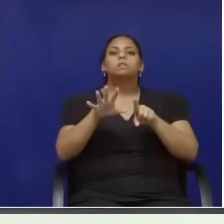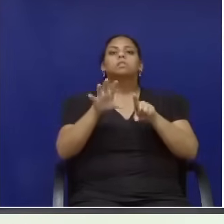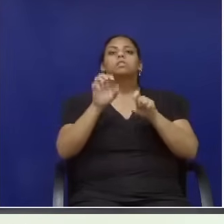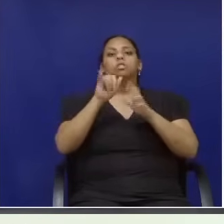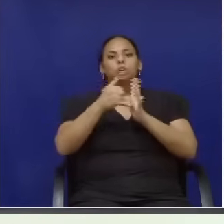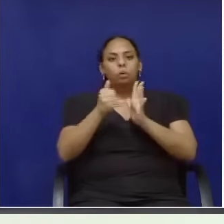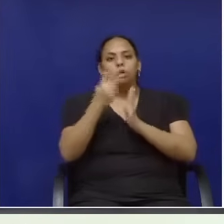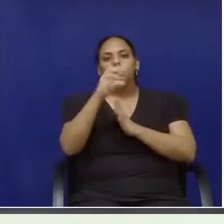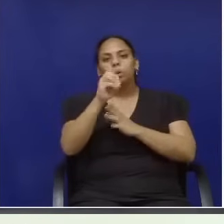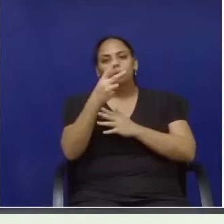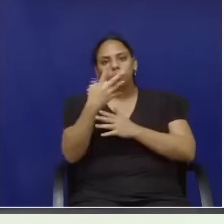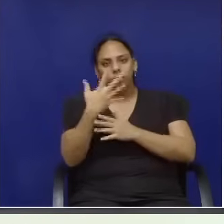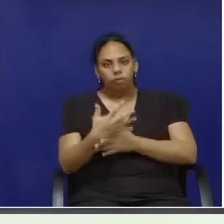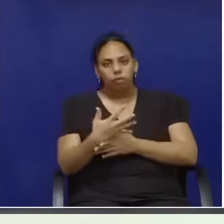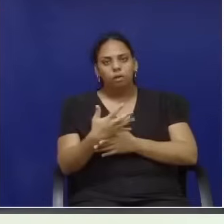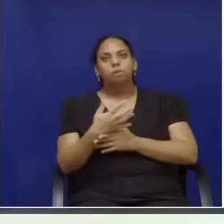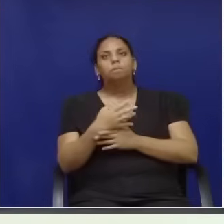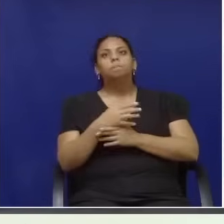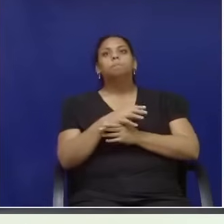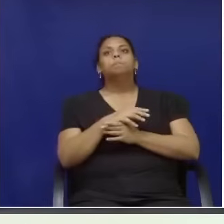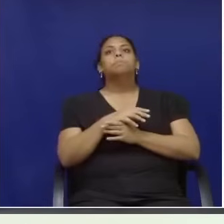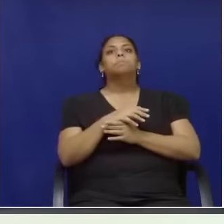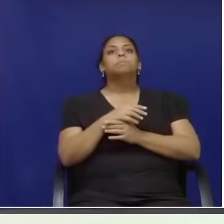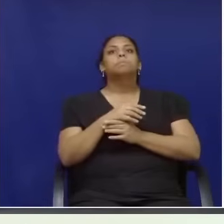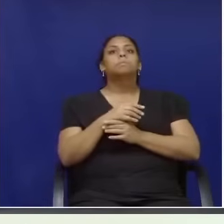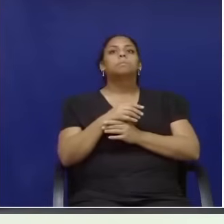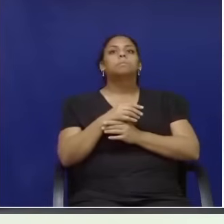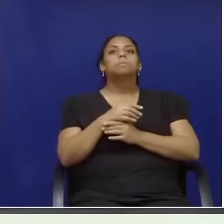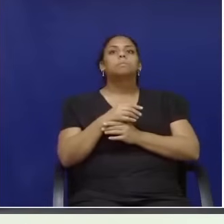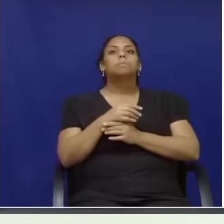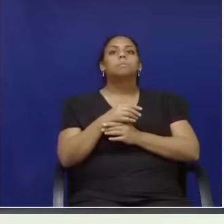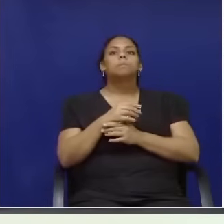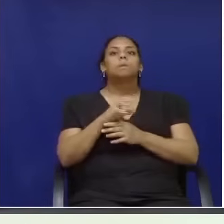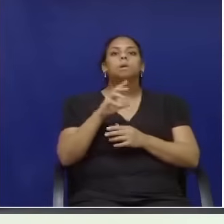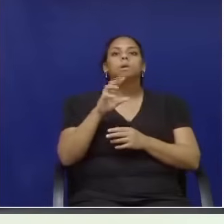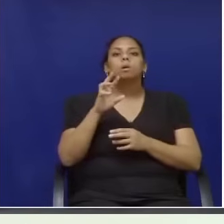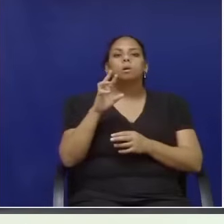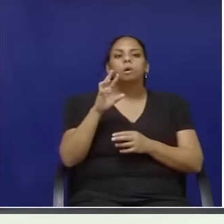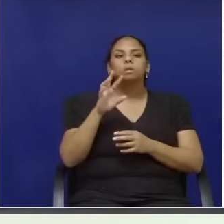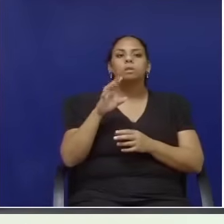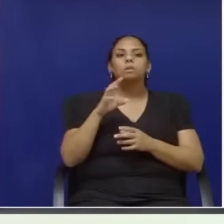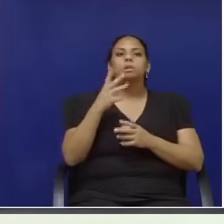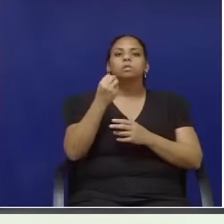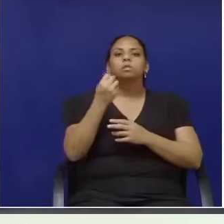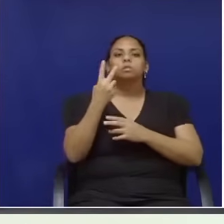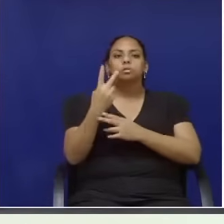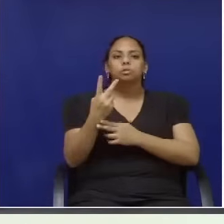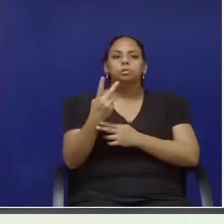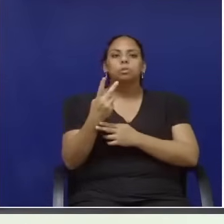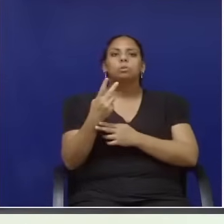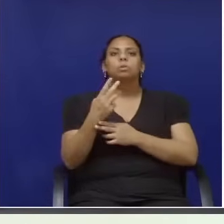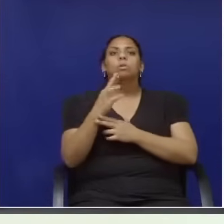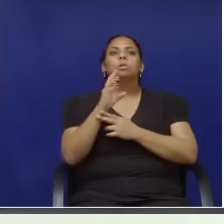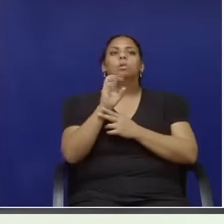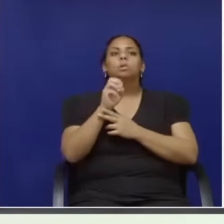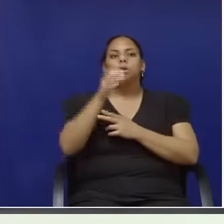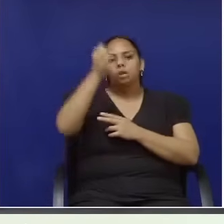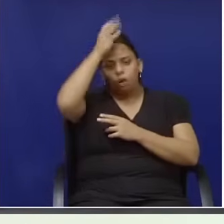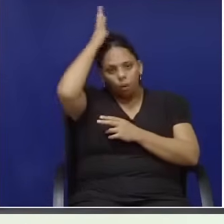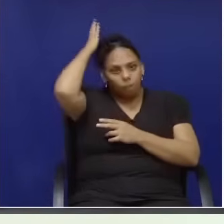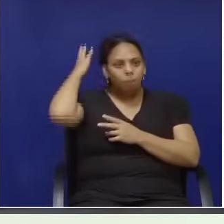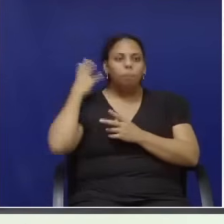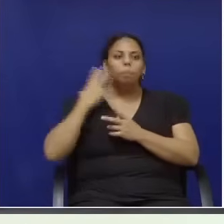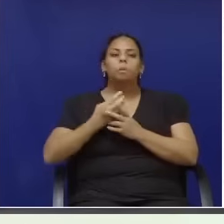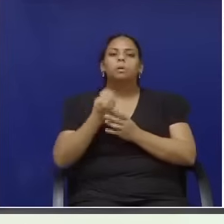2025. A Roman figure 2, the stations was provided